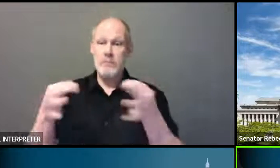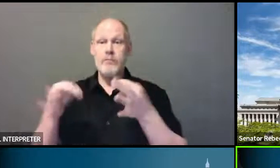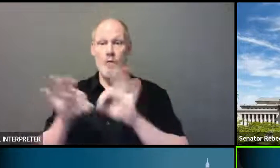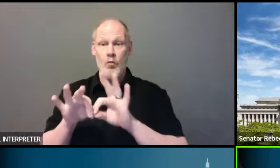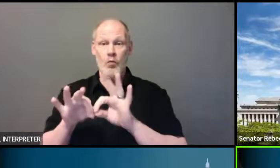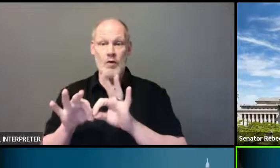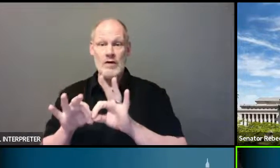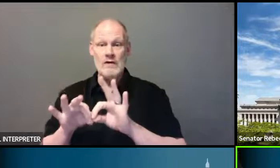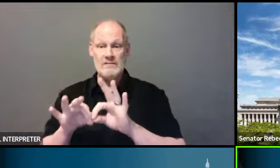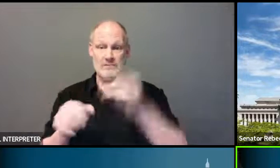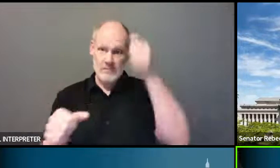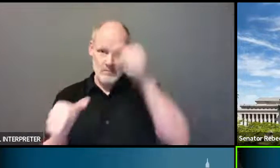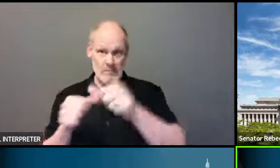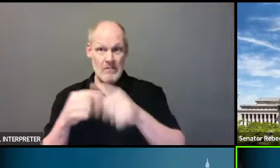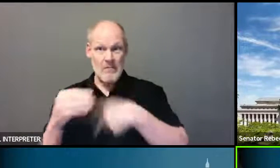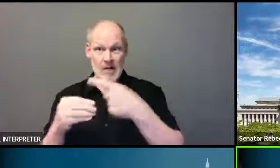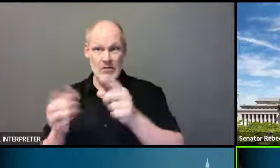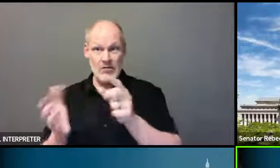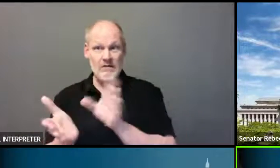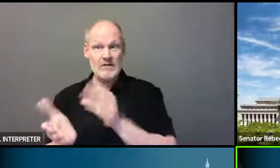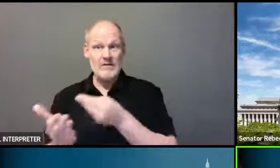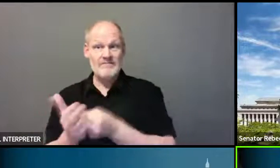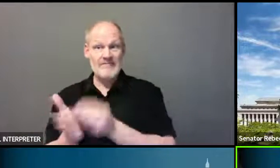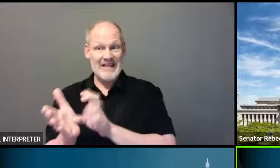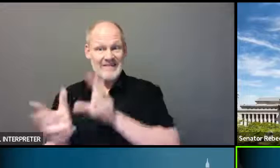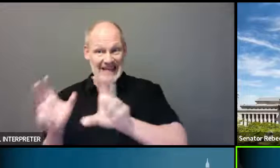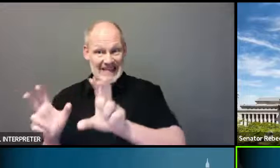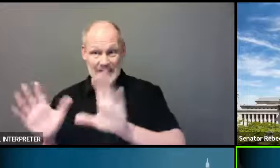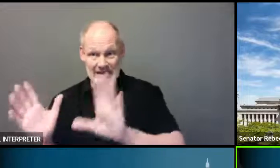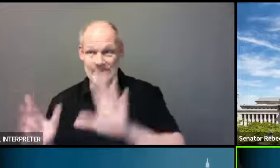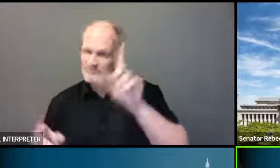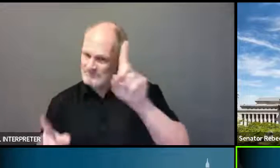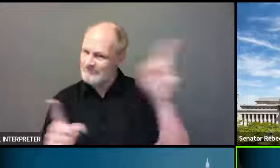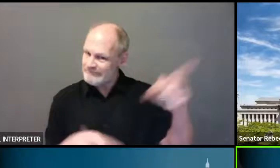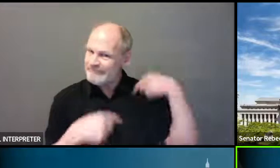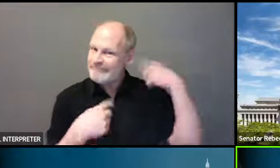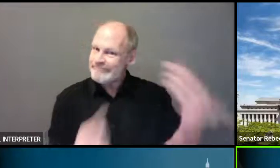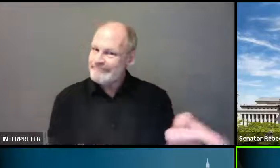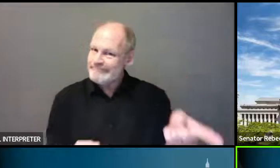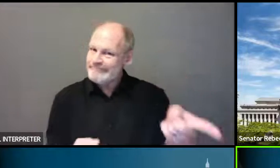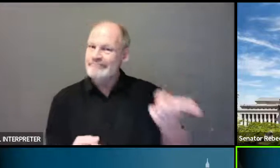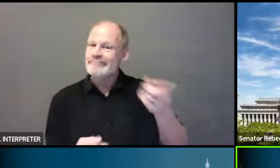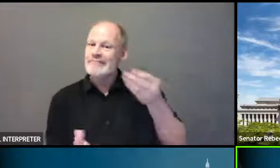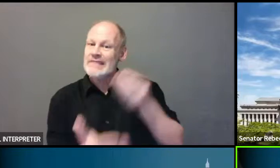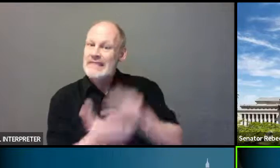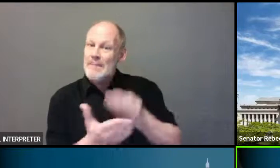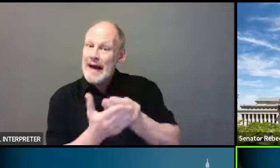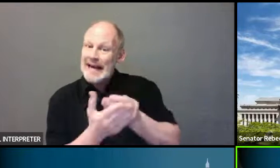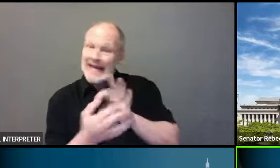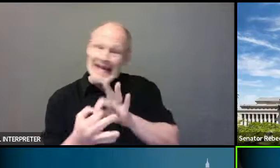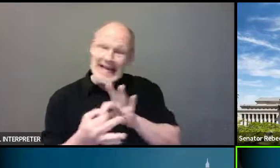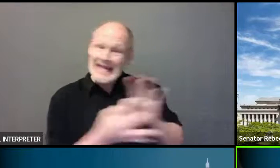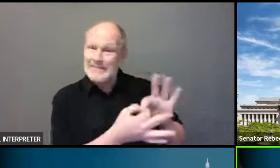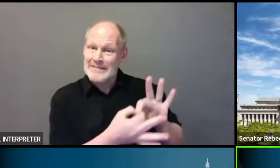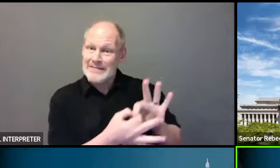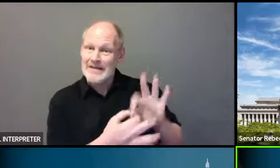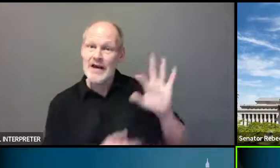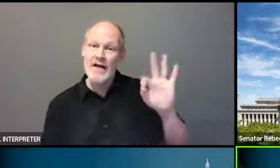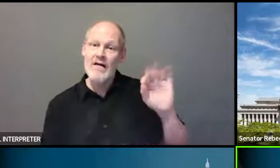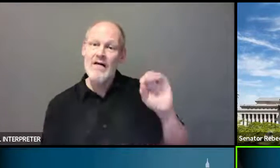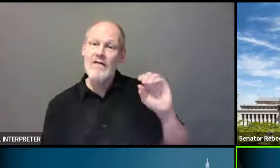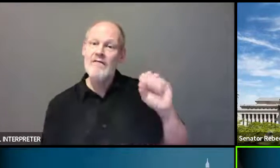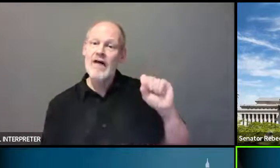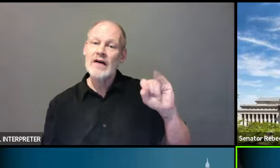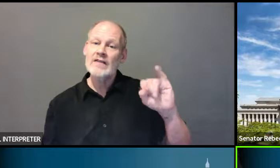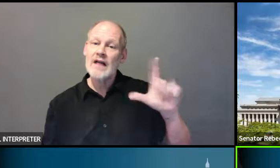investments is we've had a lot of dependency on fossil fuel generated revenue, like the gas tax and other